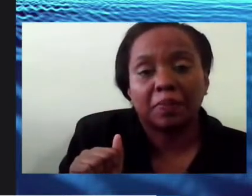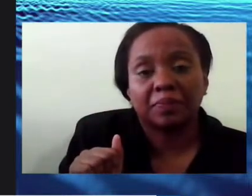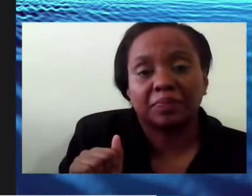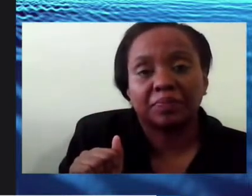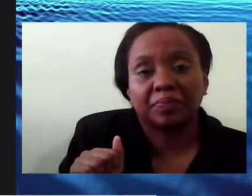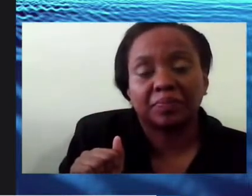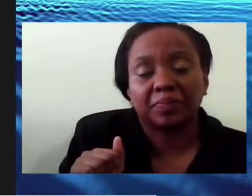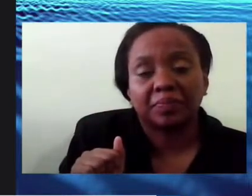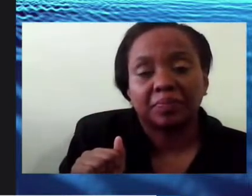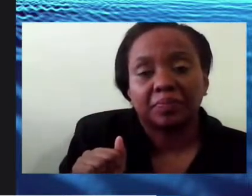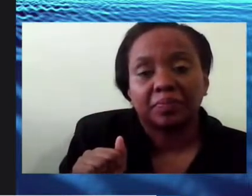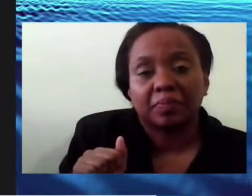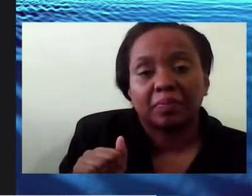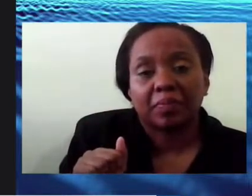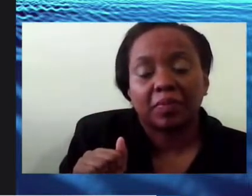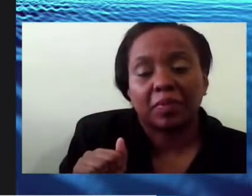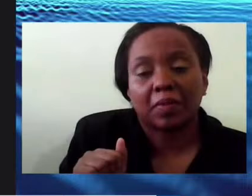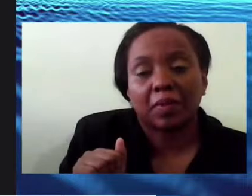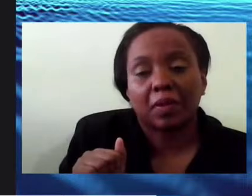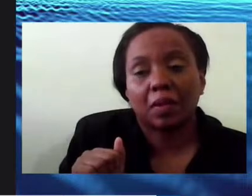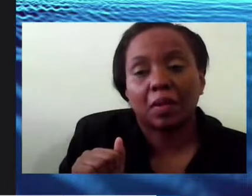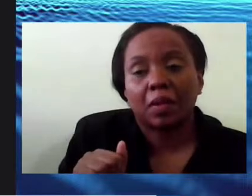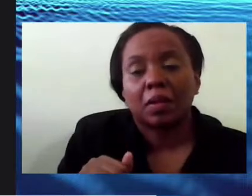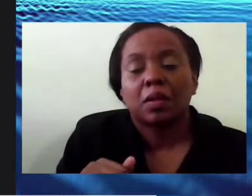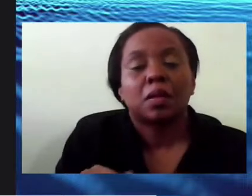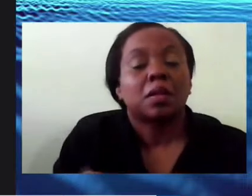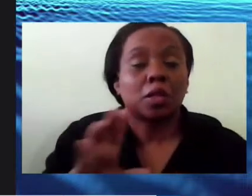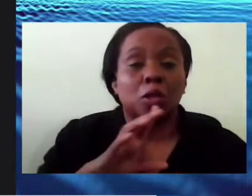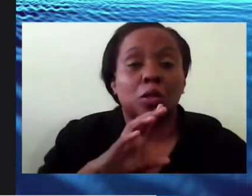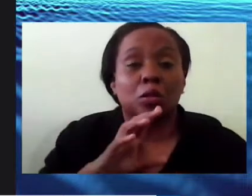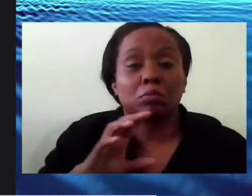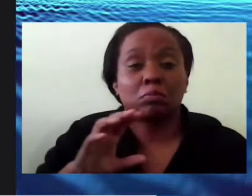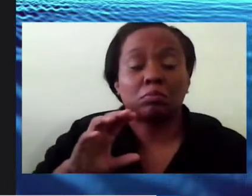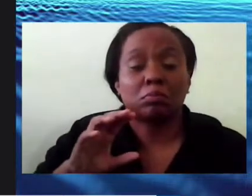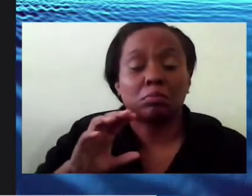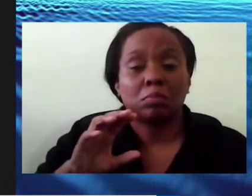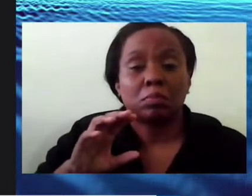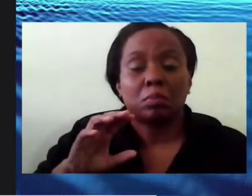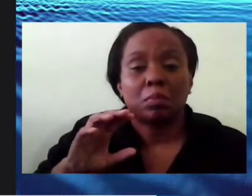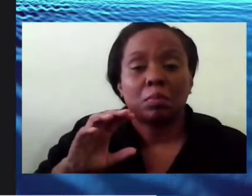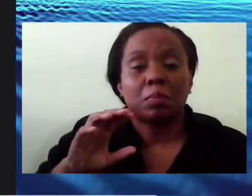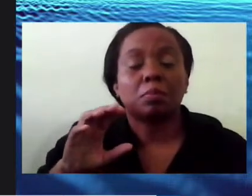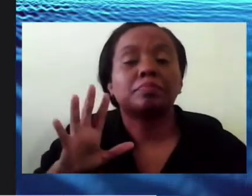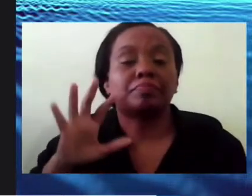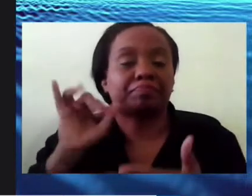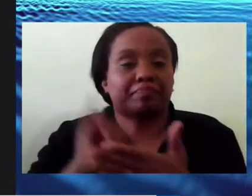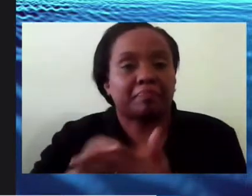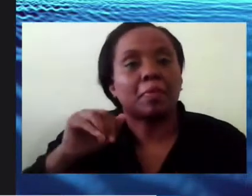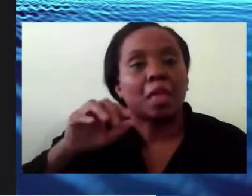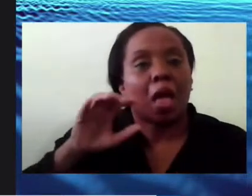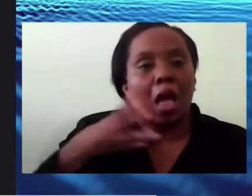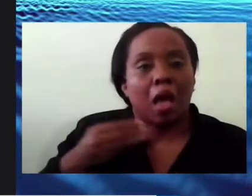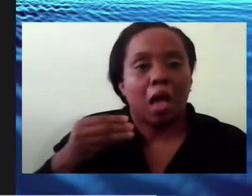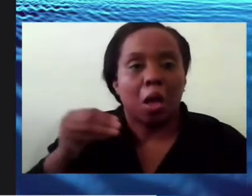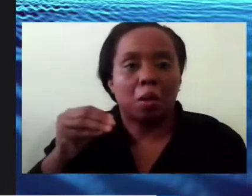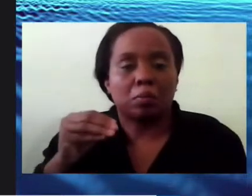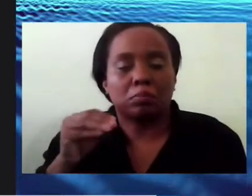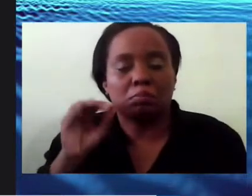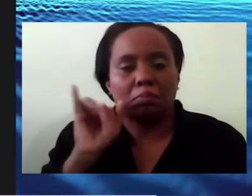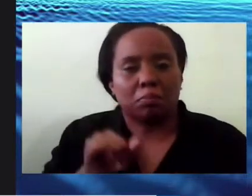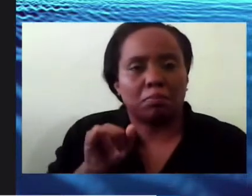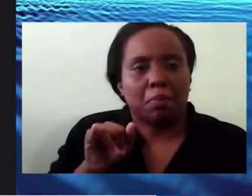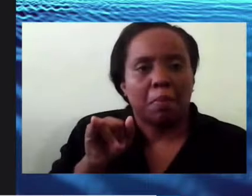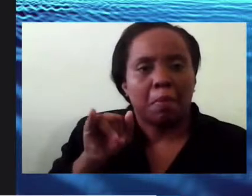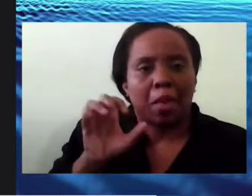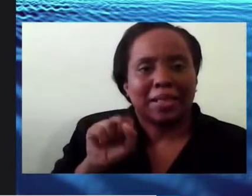the dominant sulfur species that's degassed with fresh magma. This is opposed to